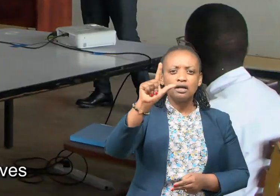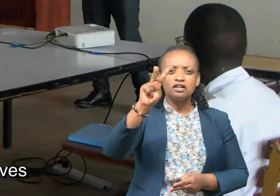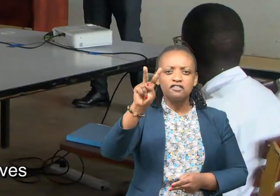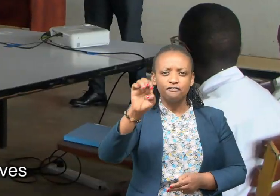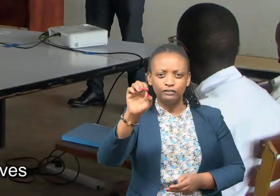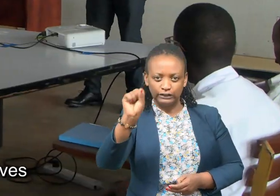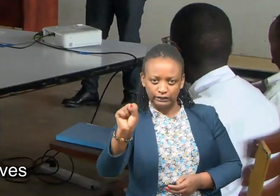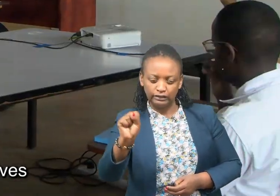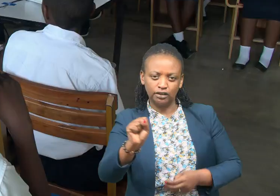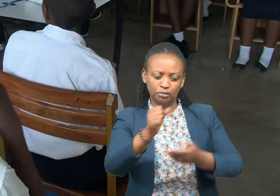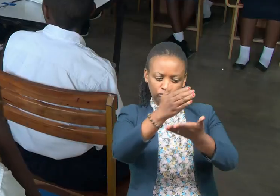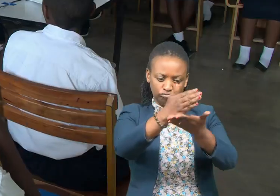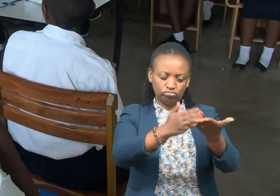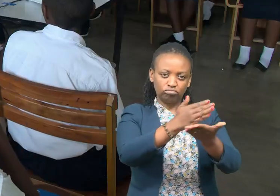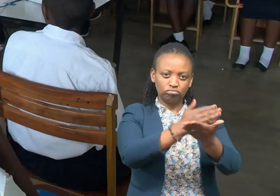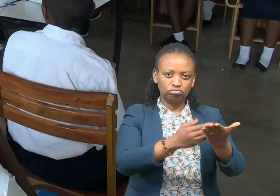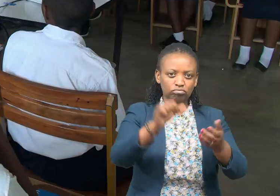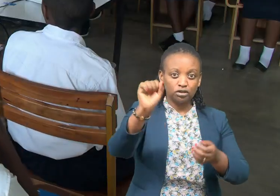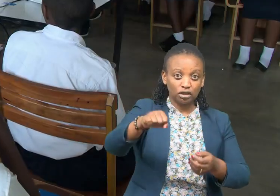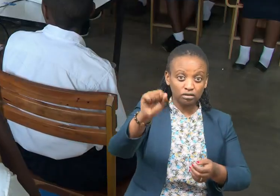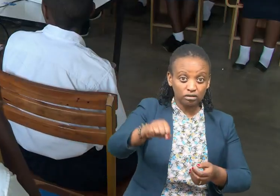they are called halves.